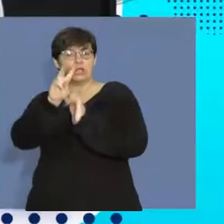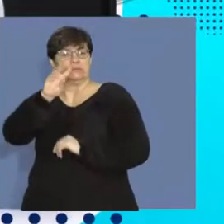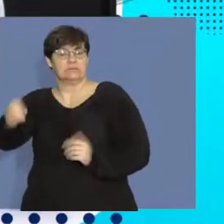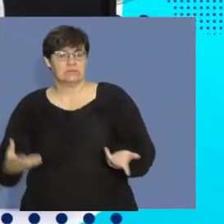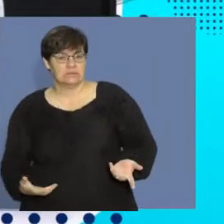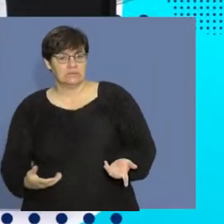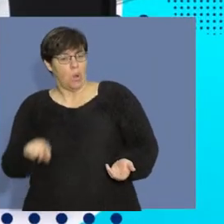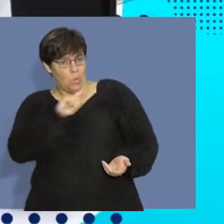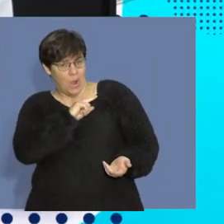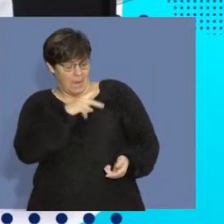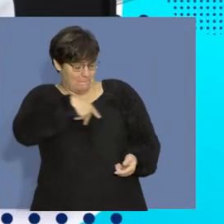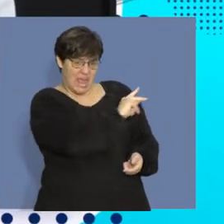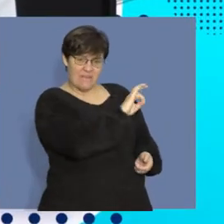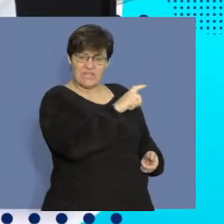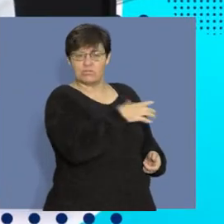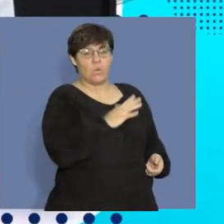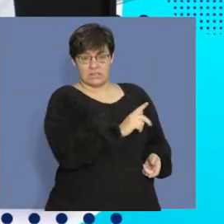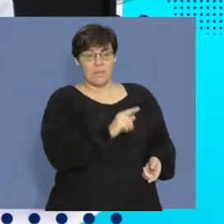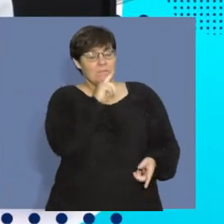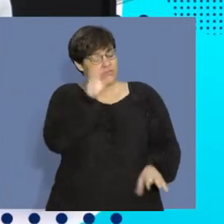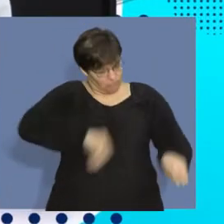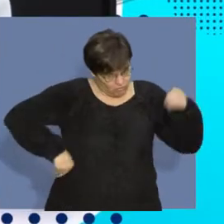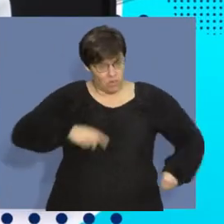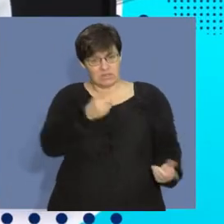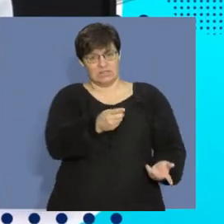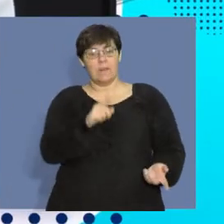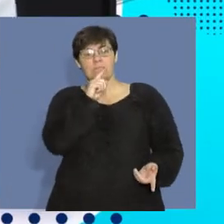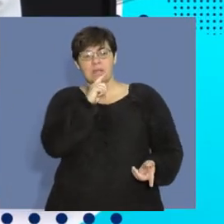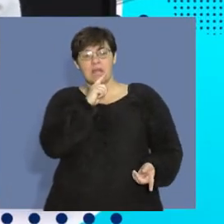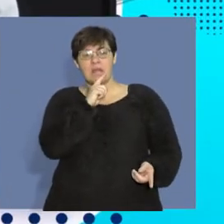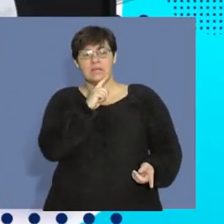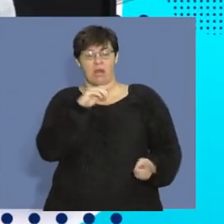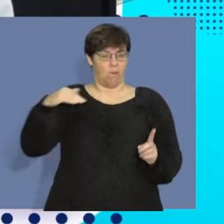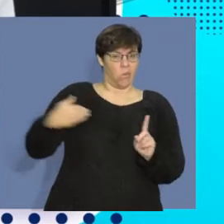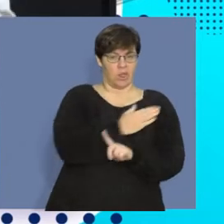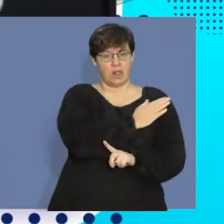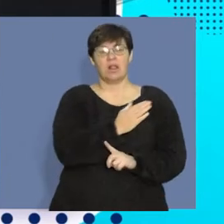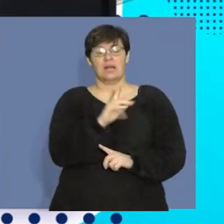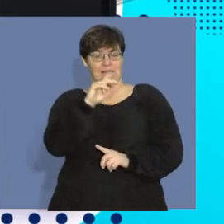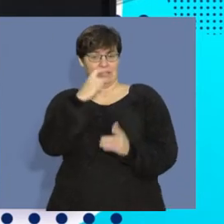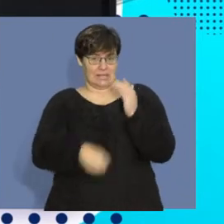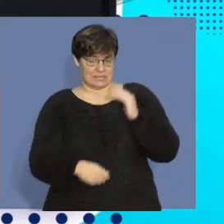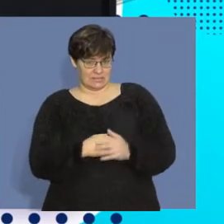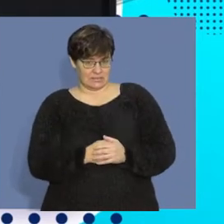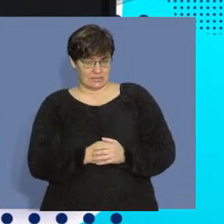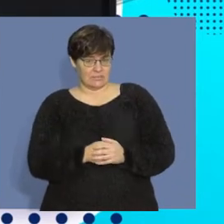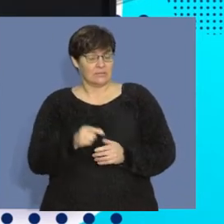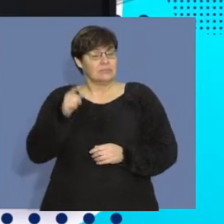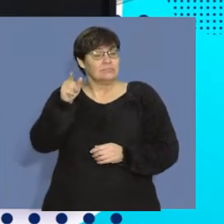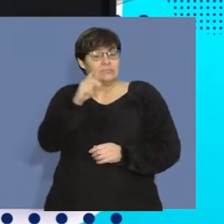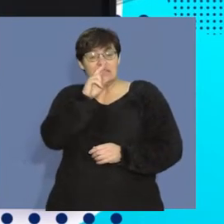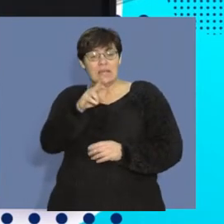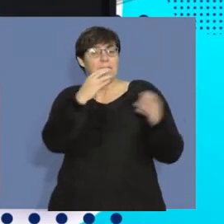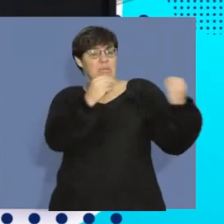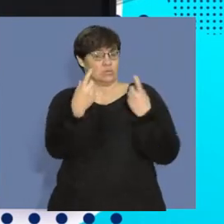fraud, and it is part of tax evasion. Meaning what? It says here, watch what this